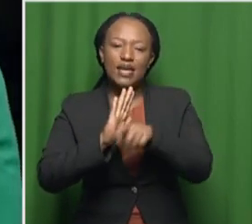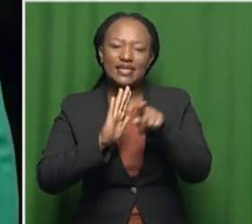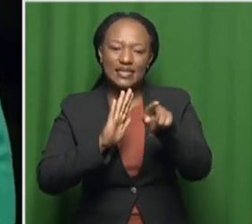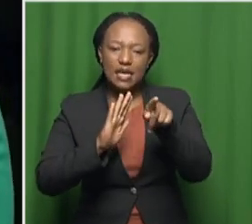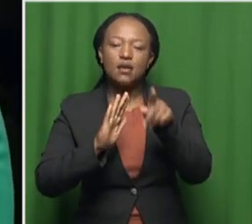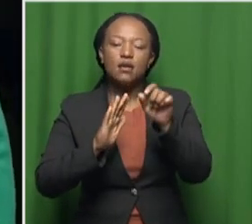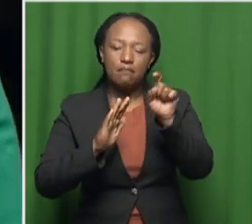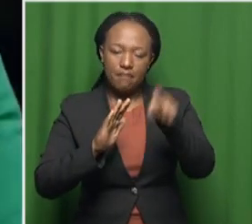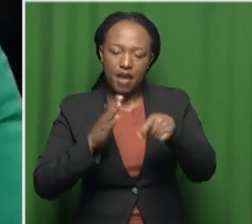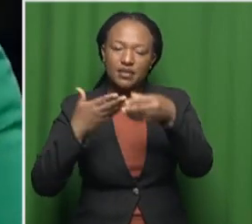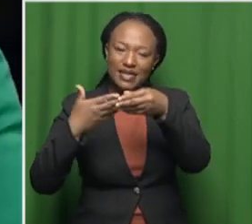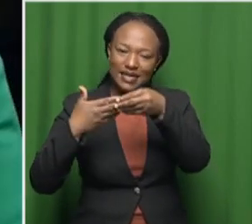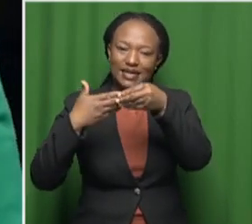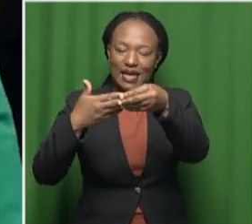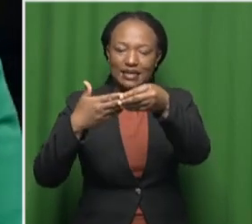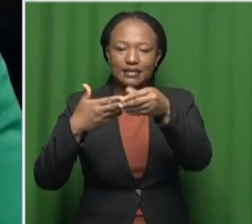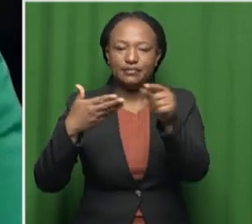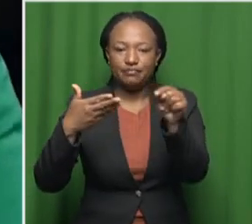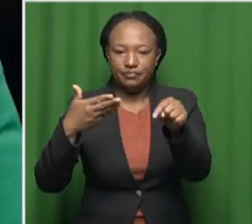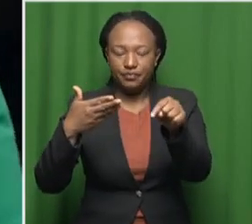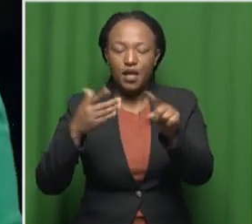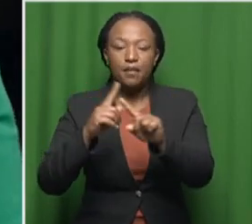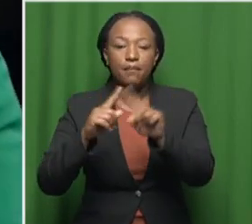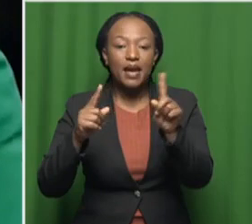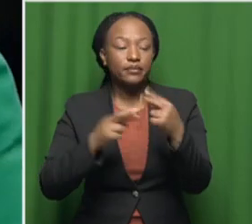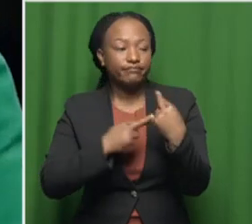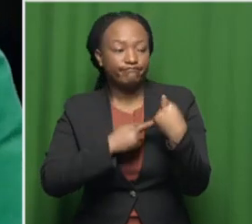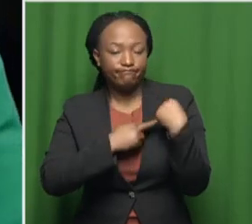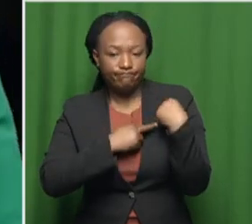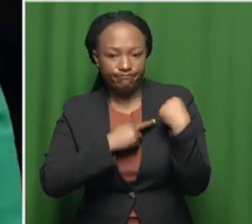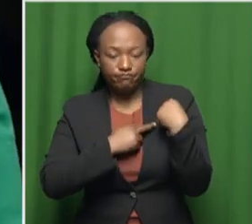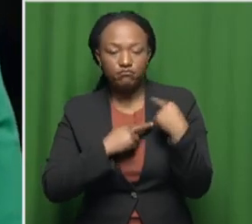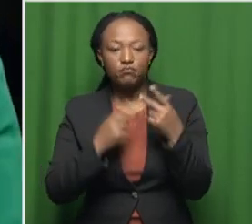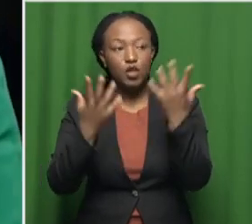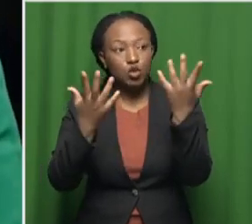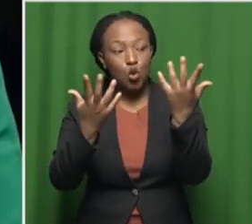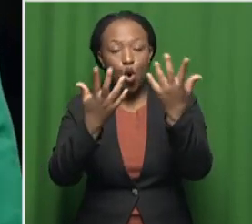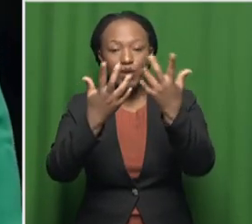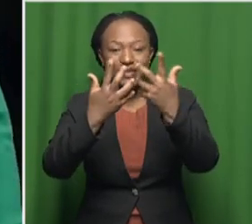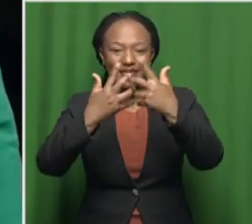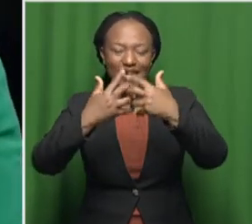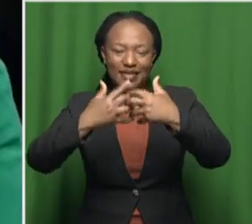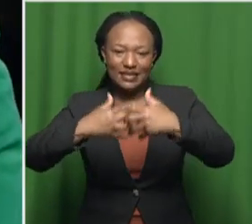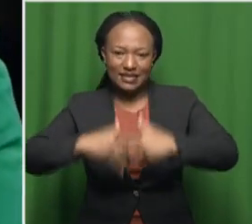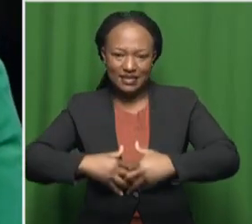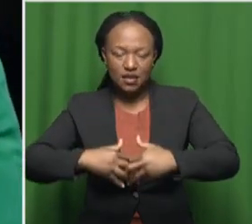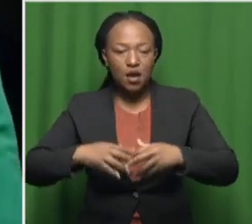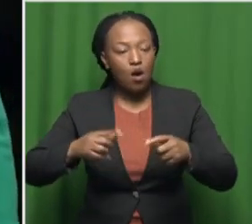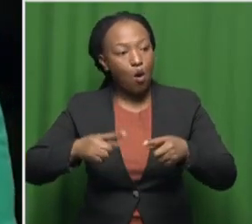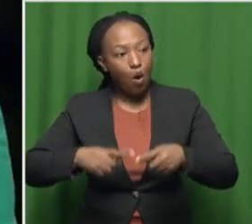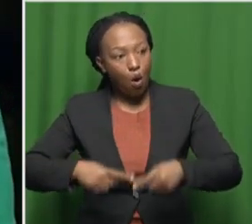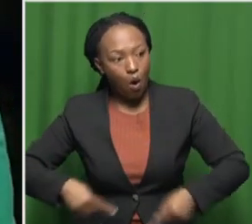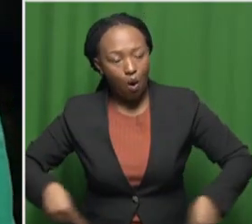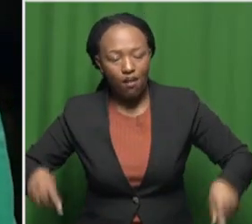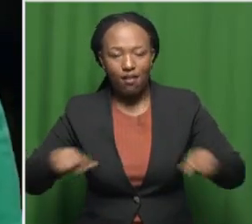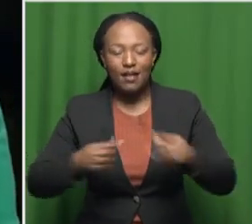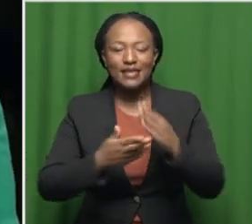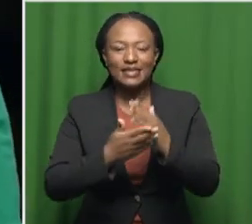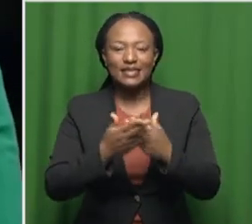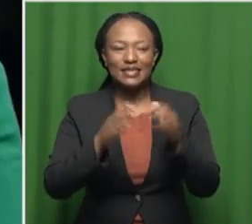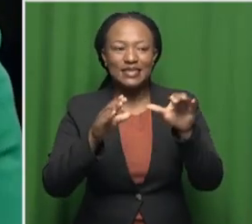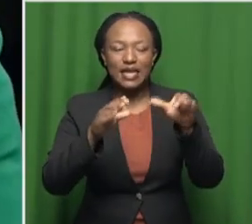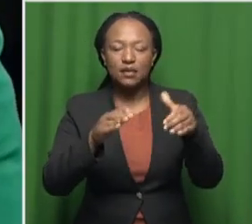that conducive environment. Our responsibility is to coordinate all sectors in government and in the private